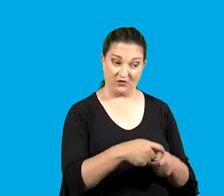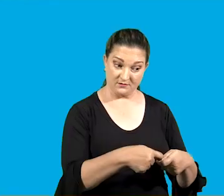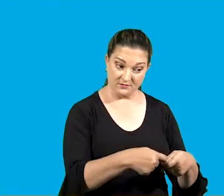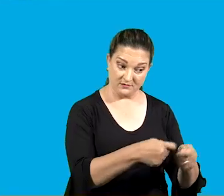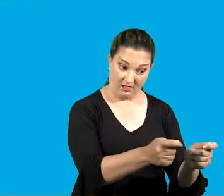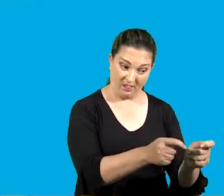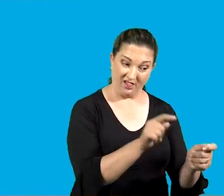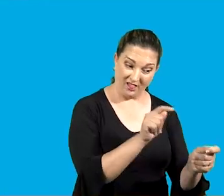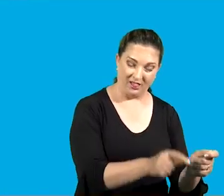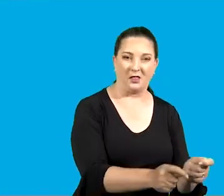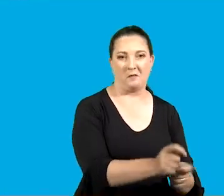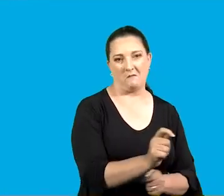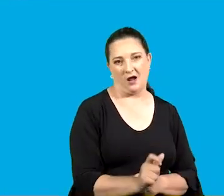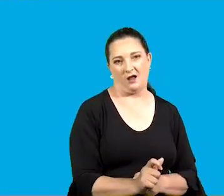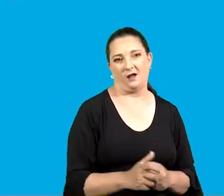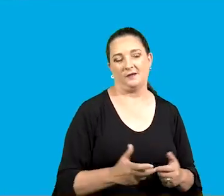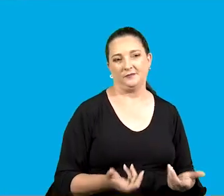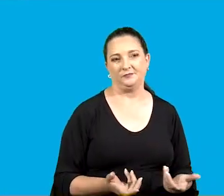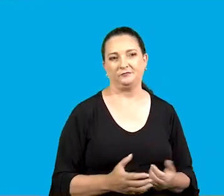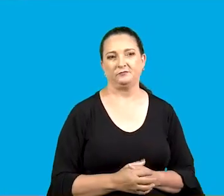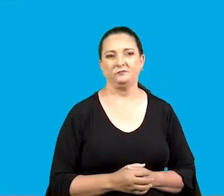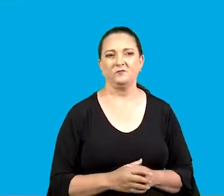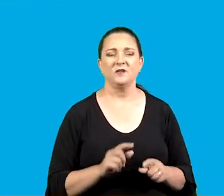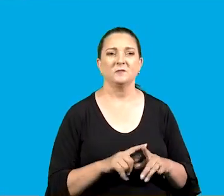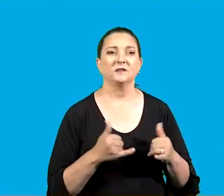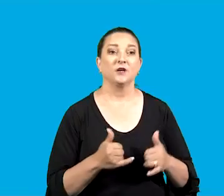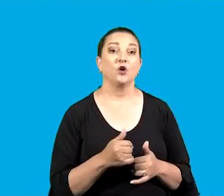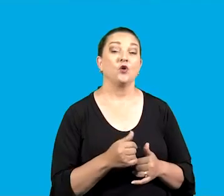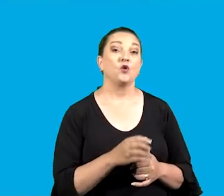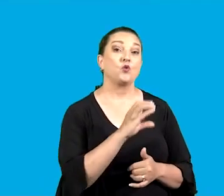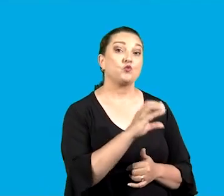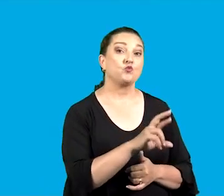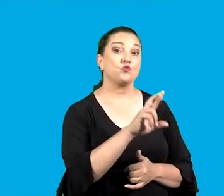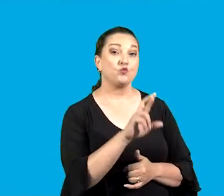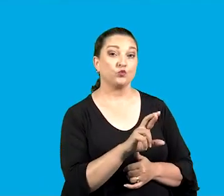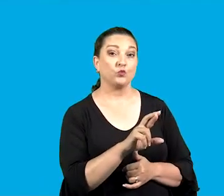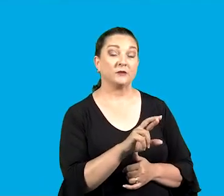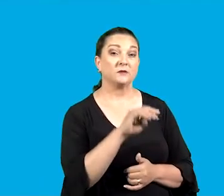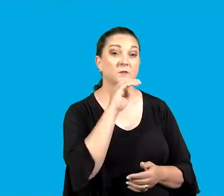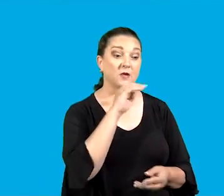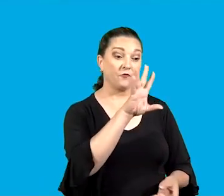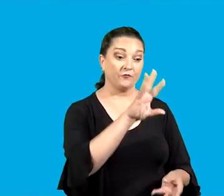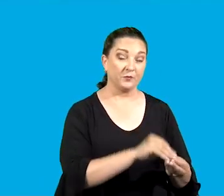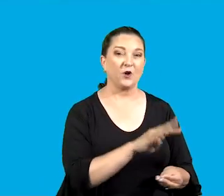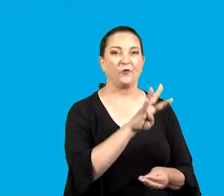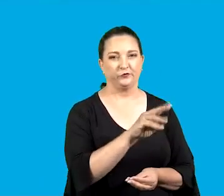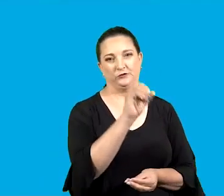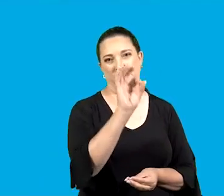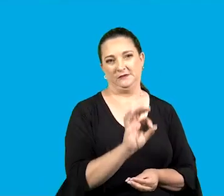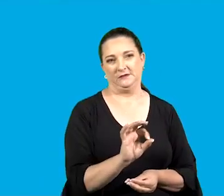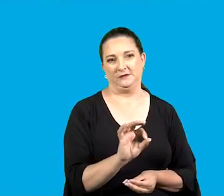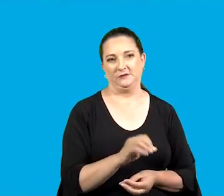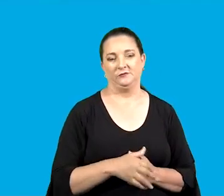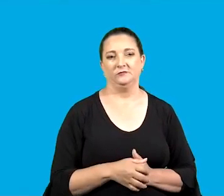sell is what we buy. And then credit purchases are 40% of total sales. So I want credit purchases. So I'll come